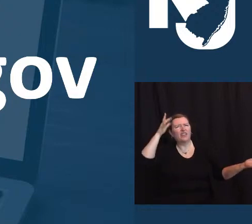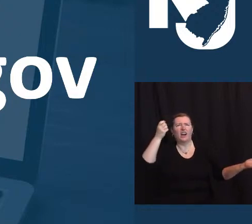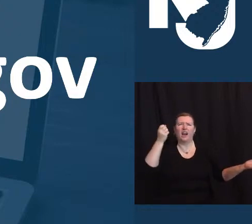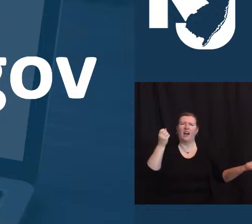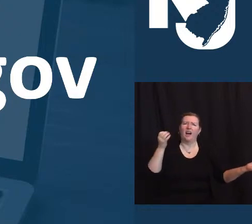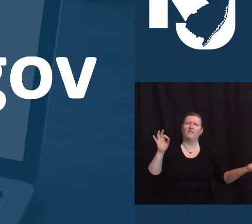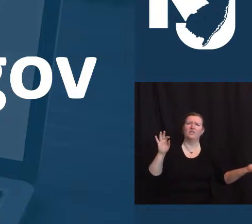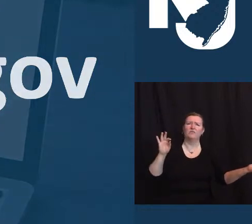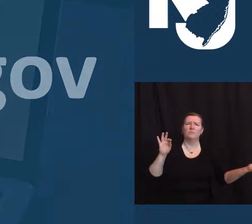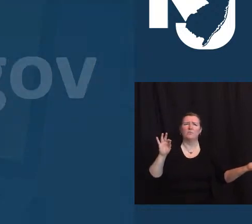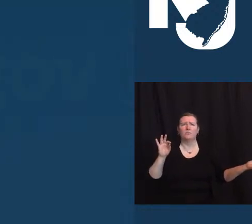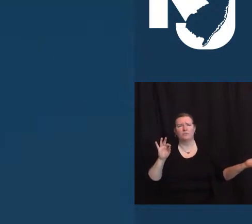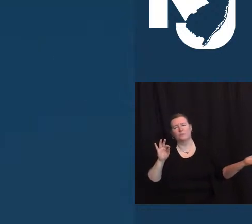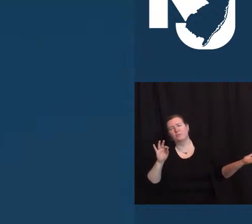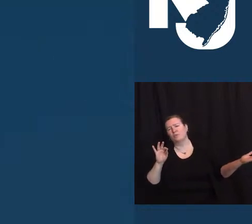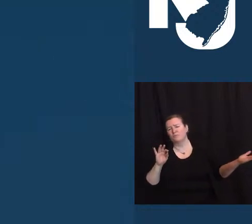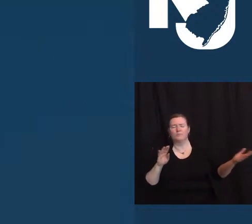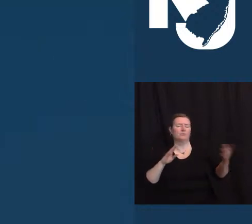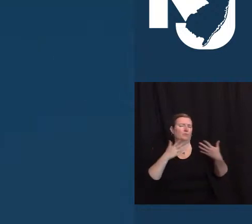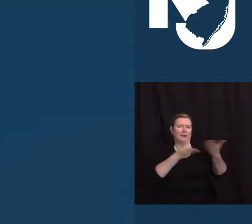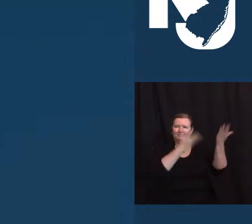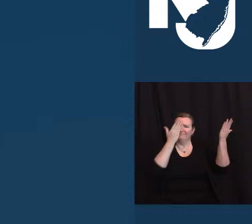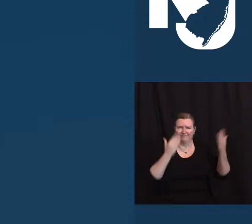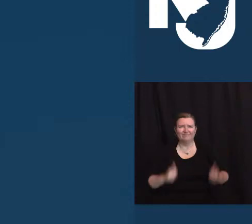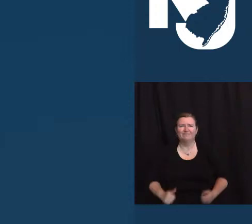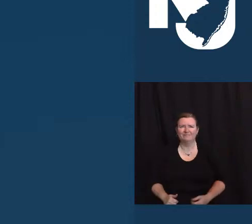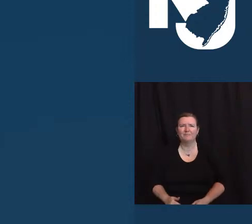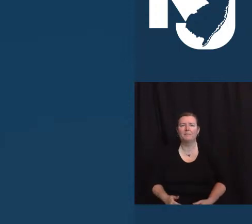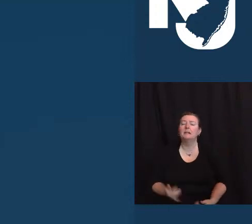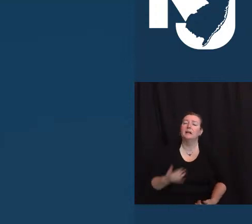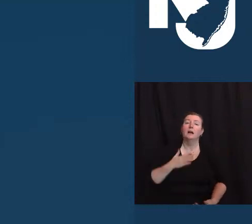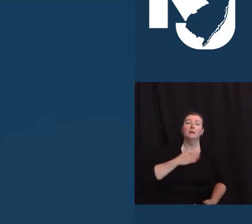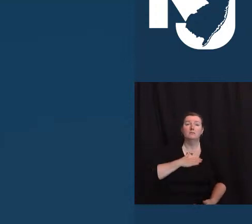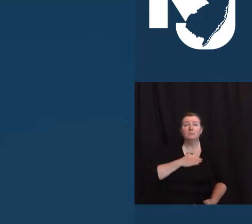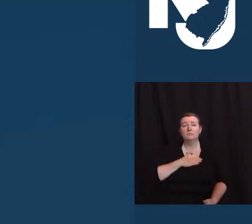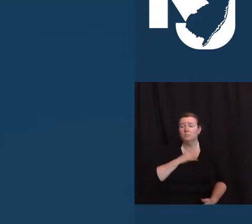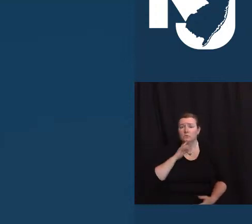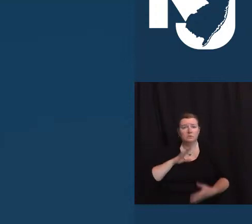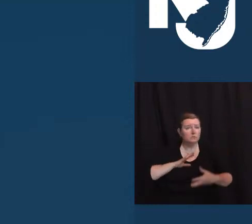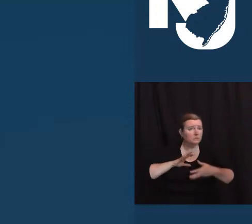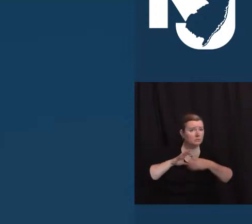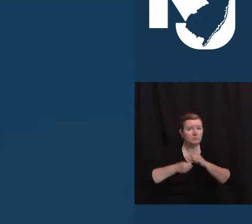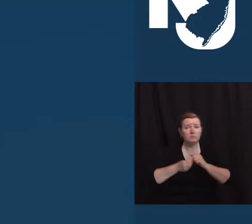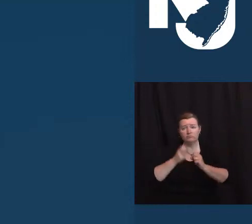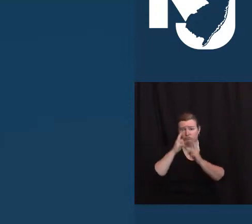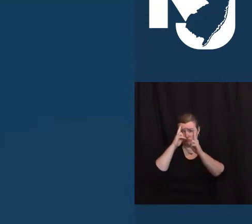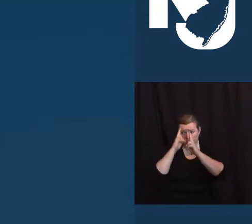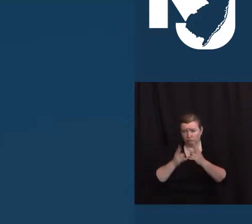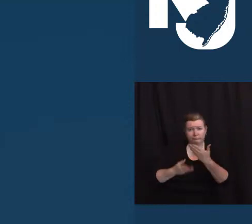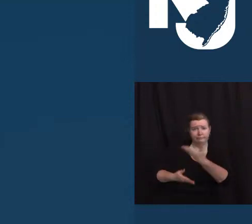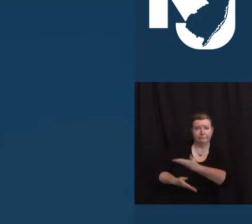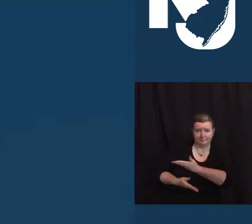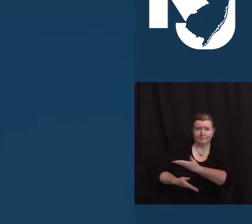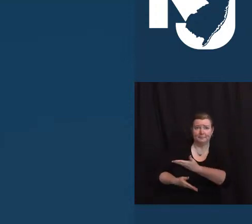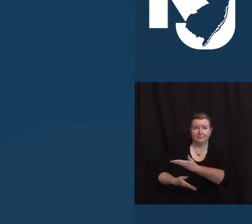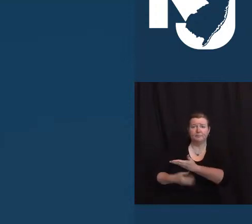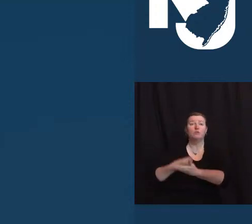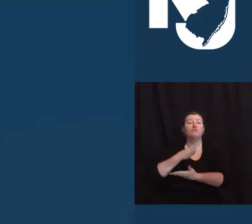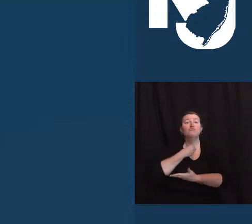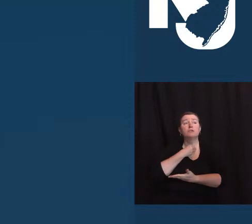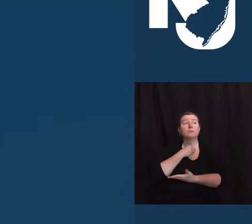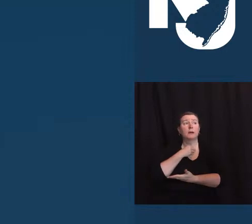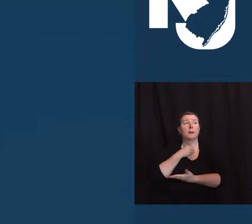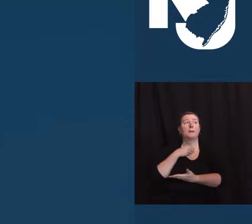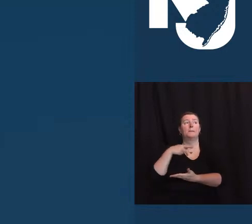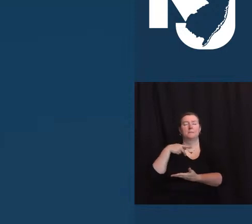So with a heavy heart, I want to begin today by honoring United States Marine Private First Class Dalton Beals